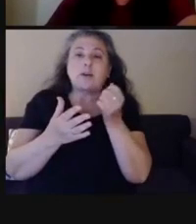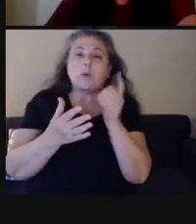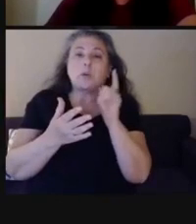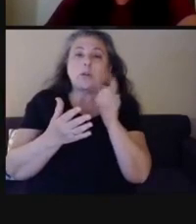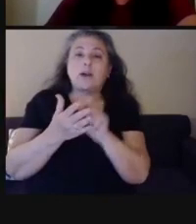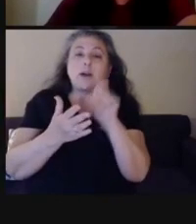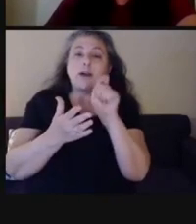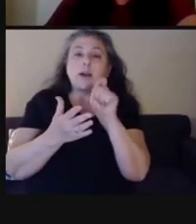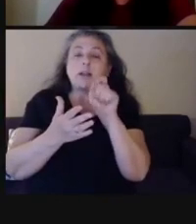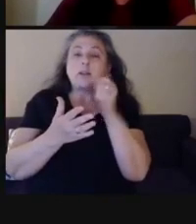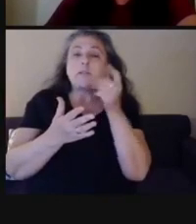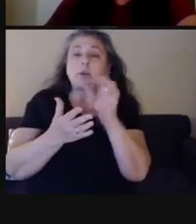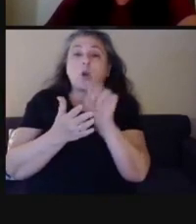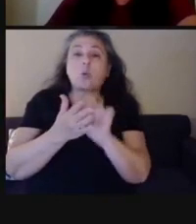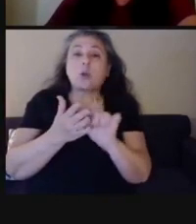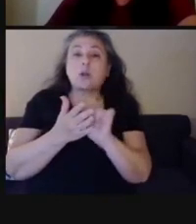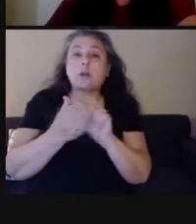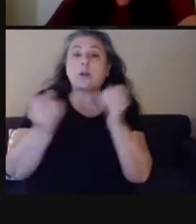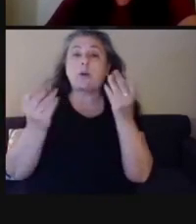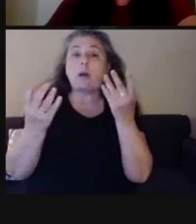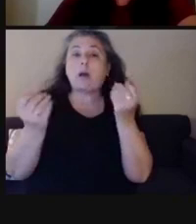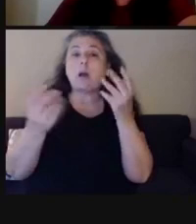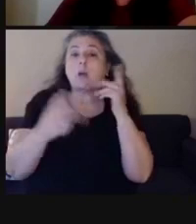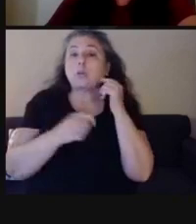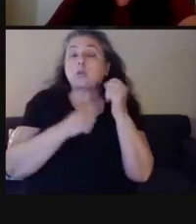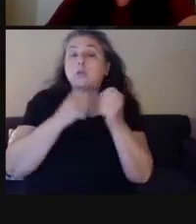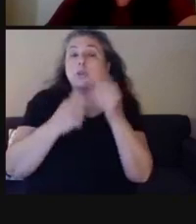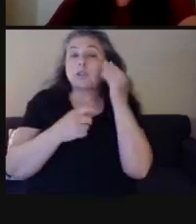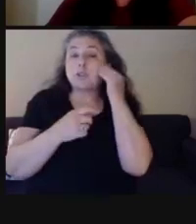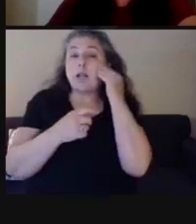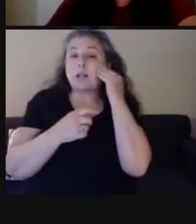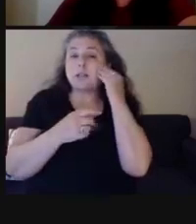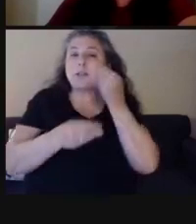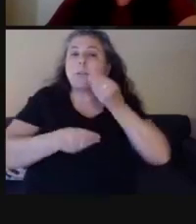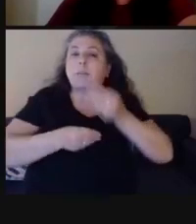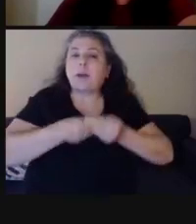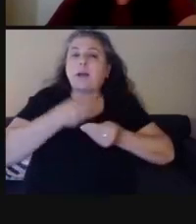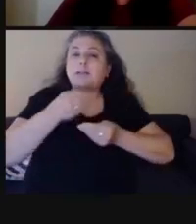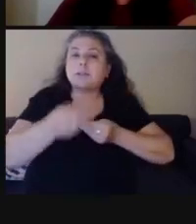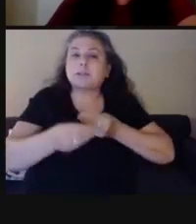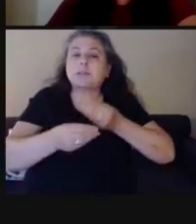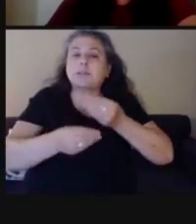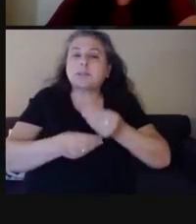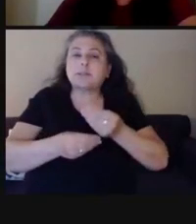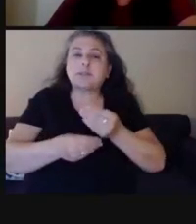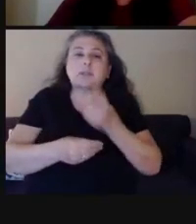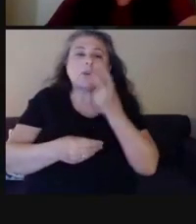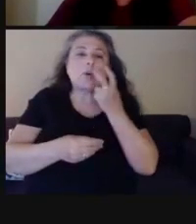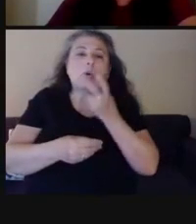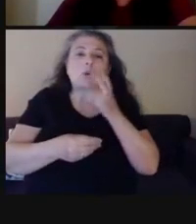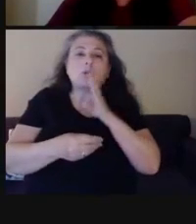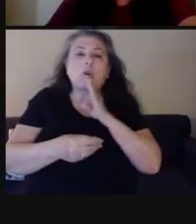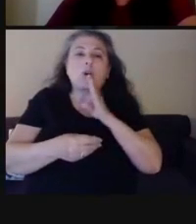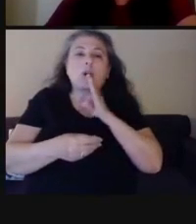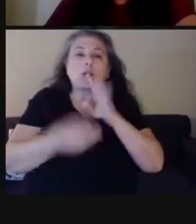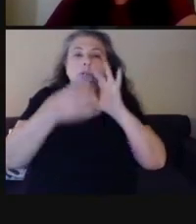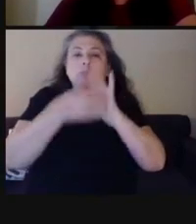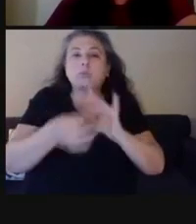written. A lot of our traditional knowledge is passed on through oral teachings or